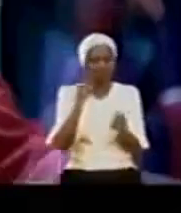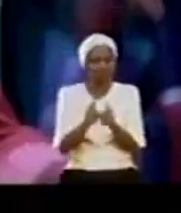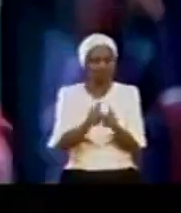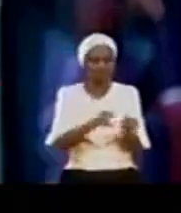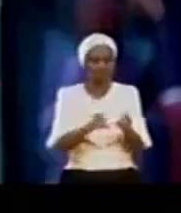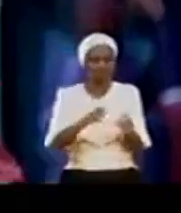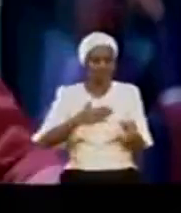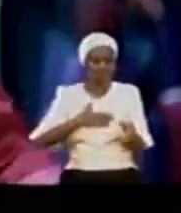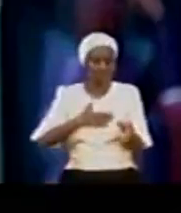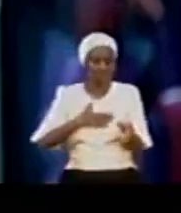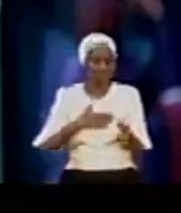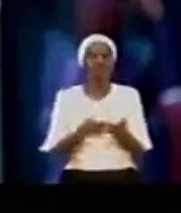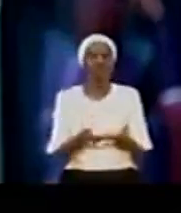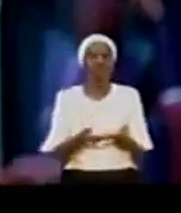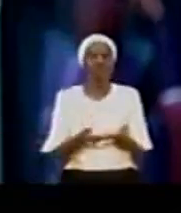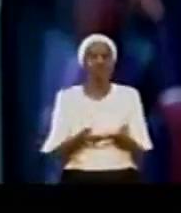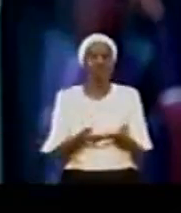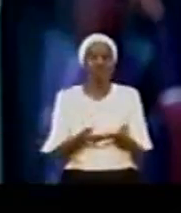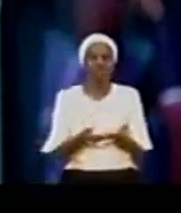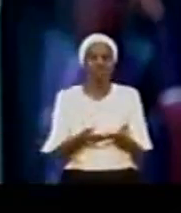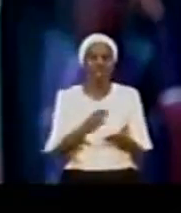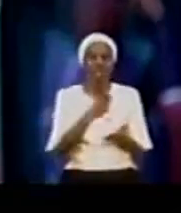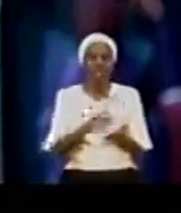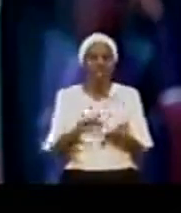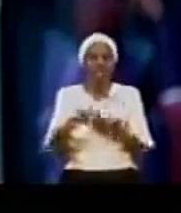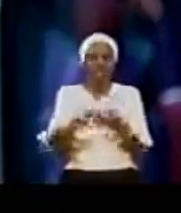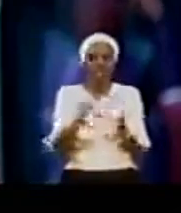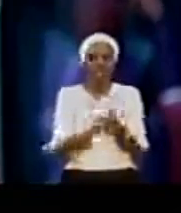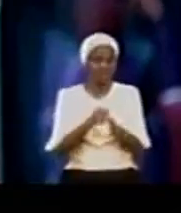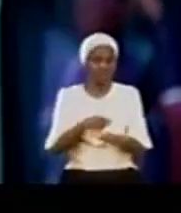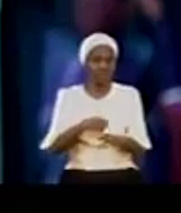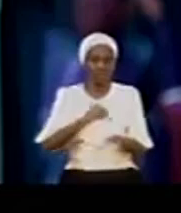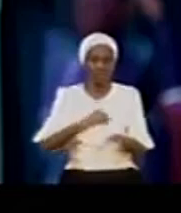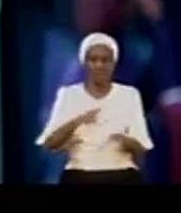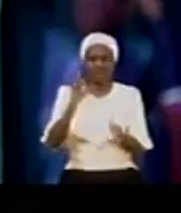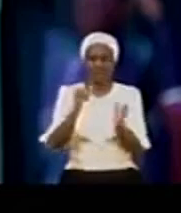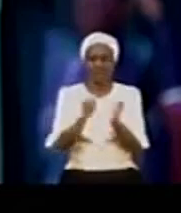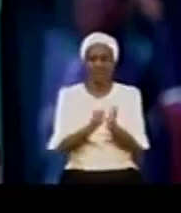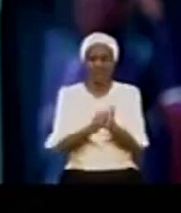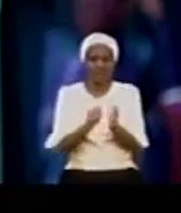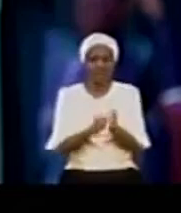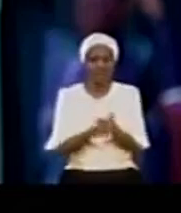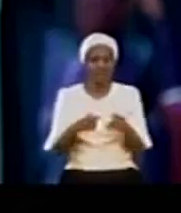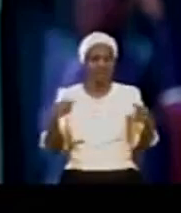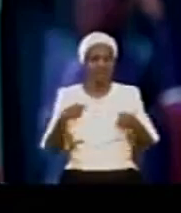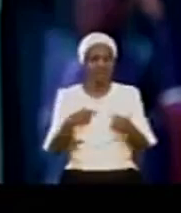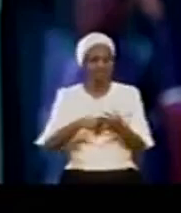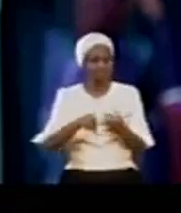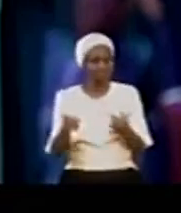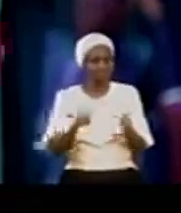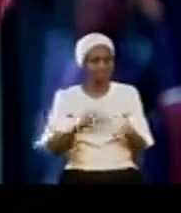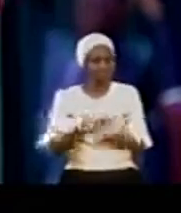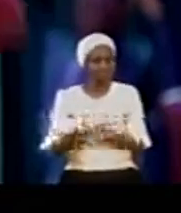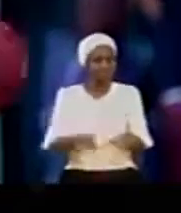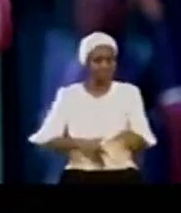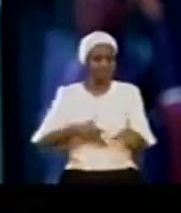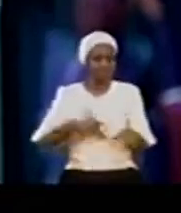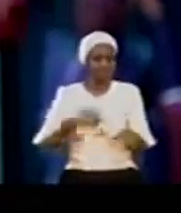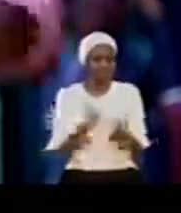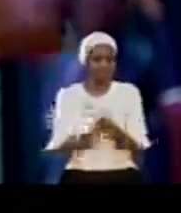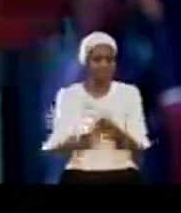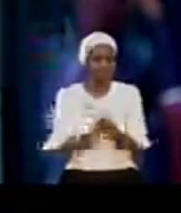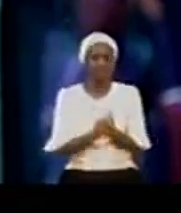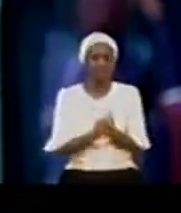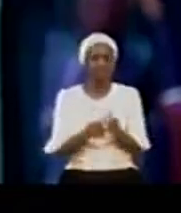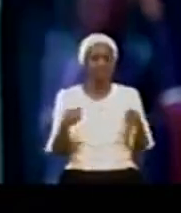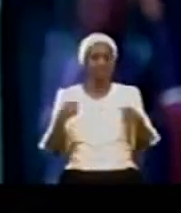again. The one that I'm working, sometimes I have to control myself so that people will not understand and say, how is this person working like? Everything I've